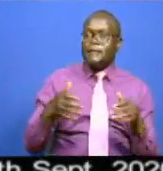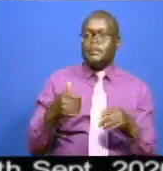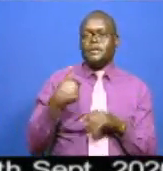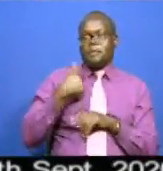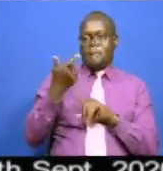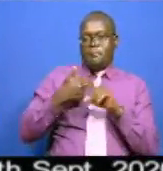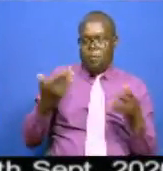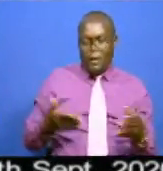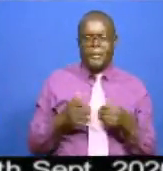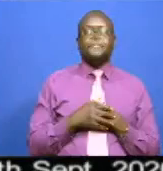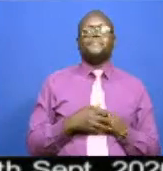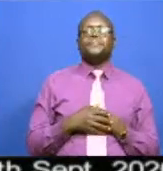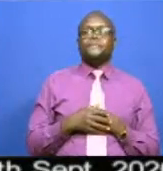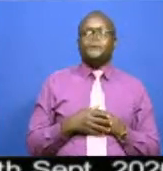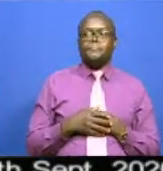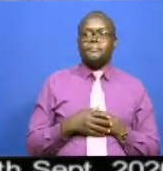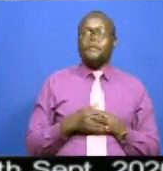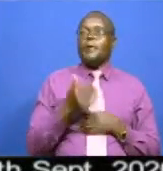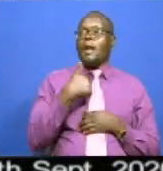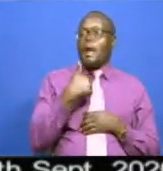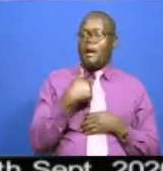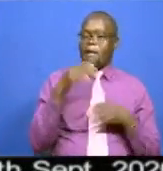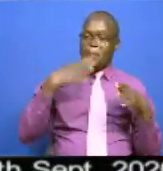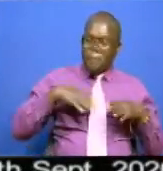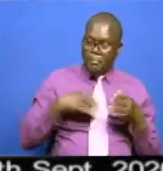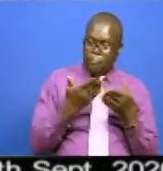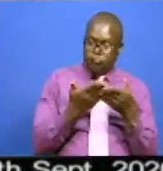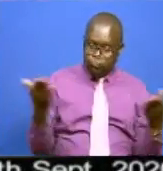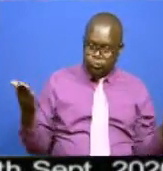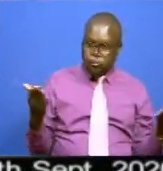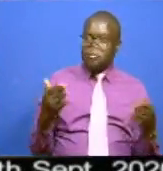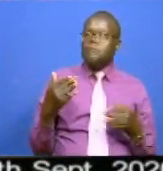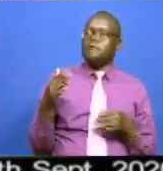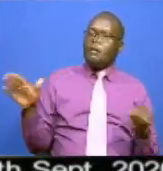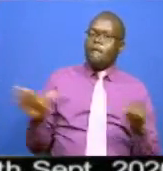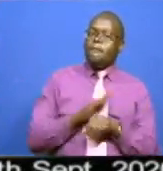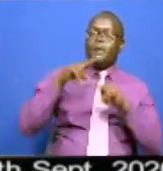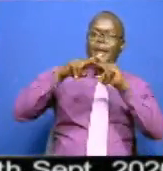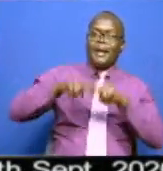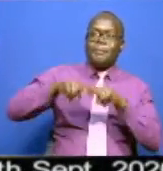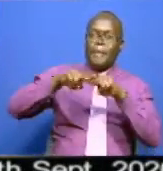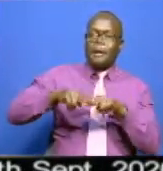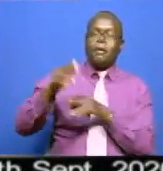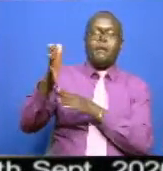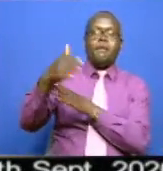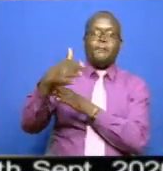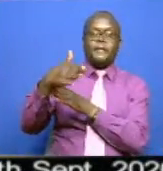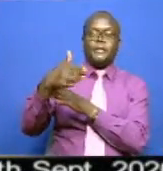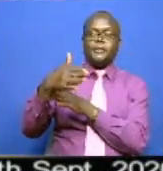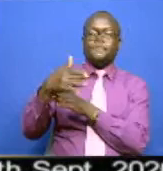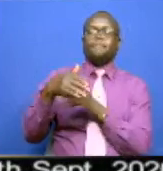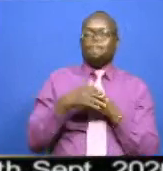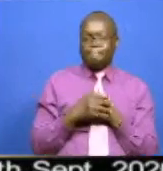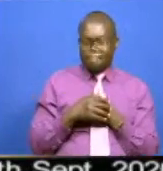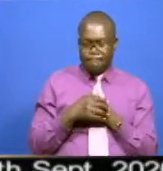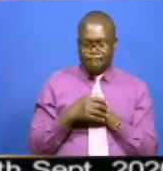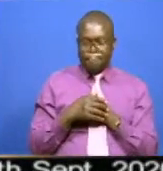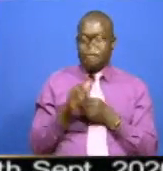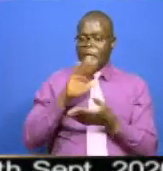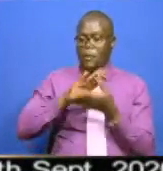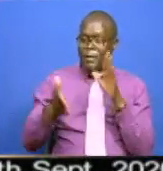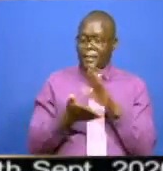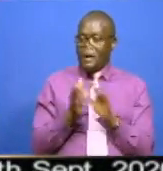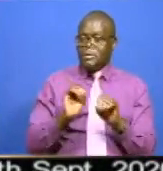a constituency that half of the people solely depend on fishing, the blue economy, without